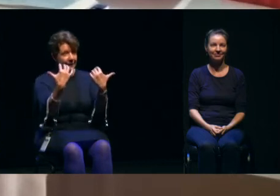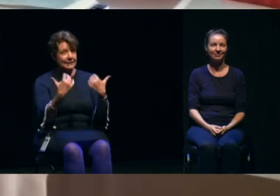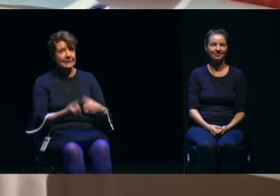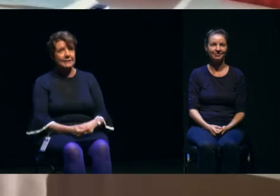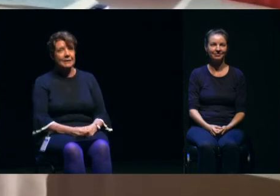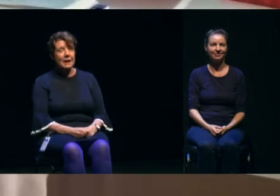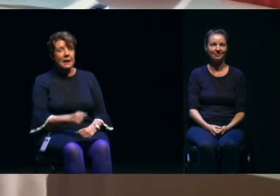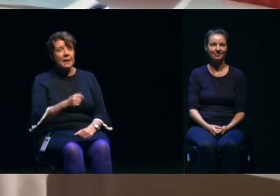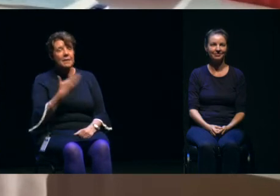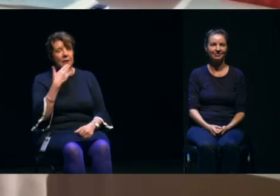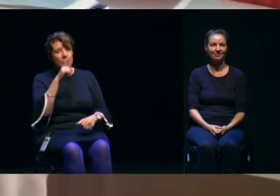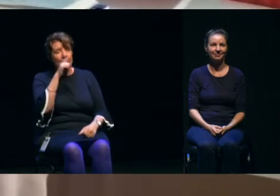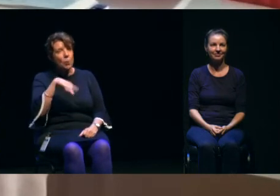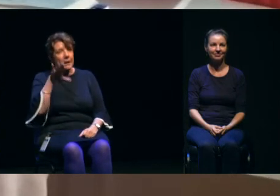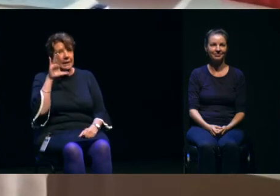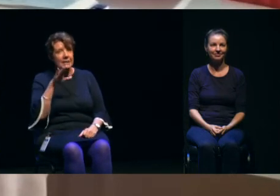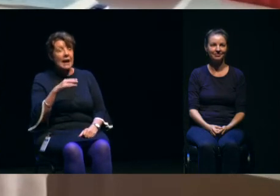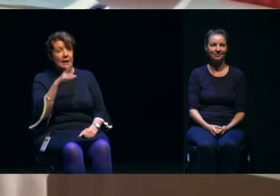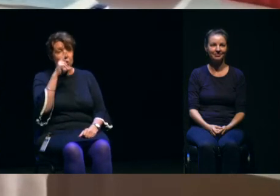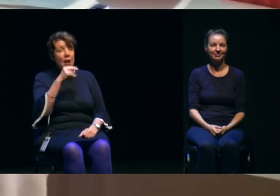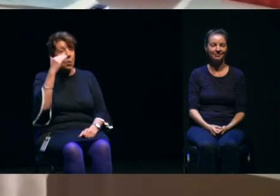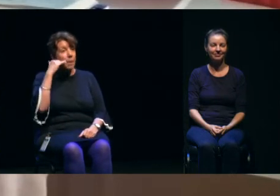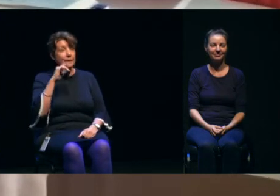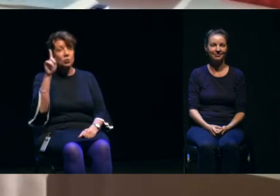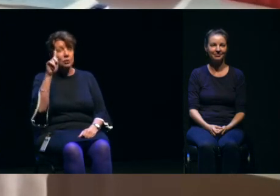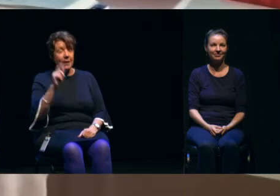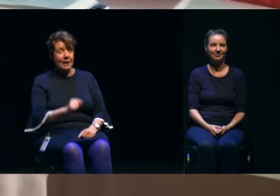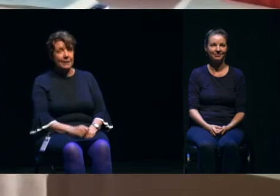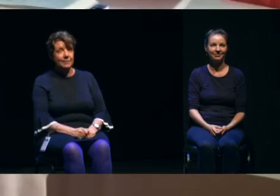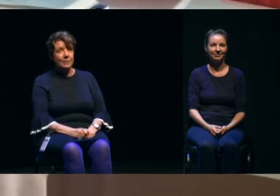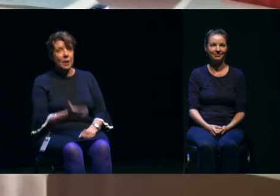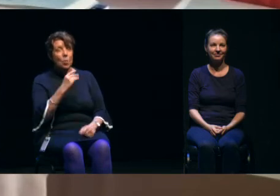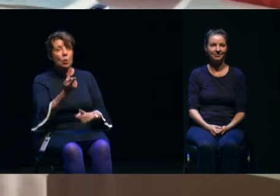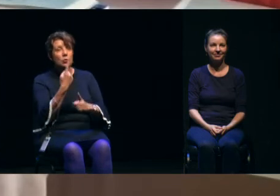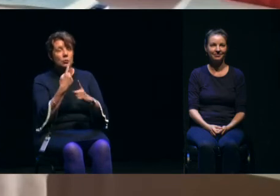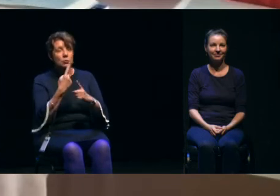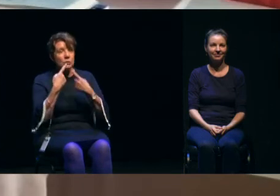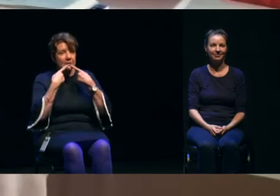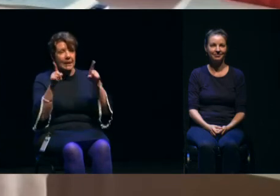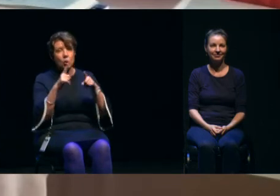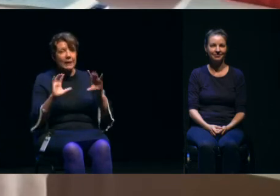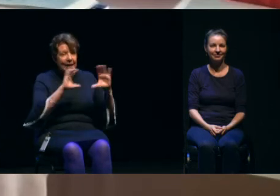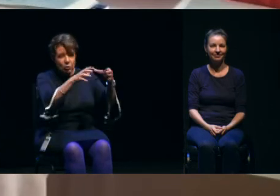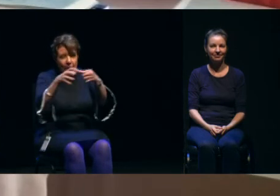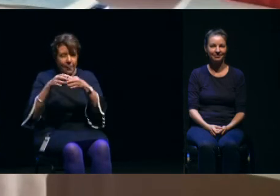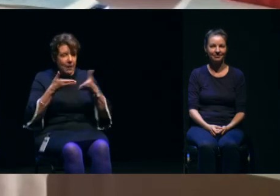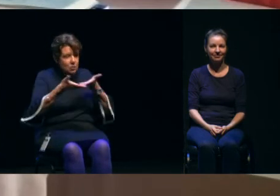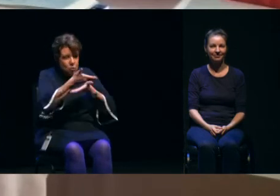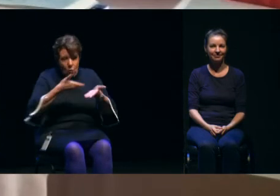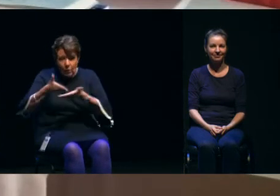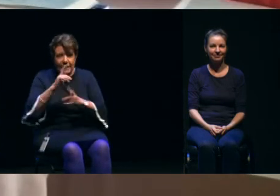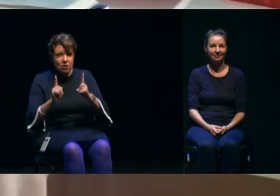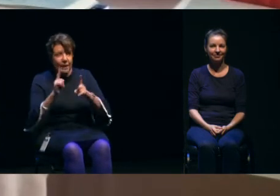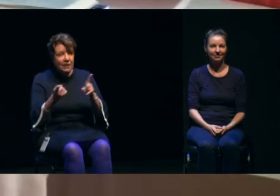are listening. And to young women today, let me tell you, get together, talk to each other, change